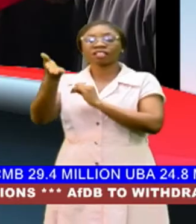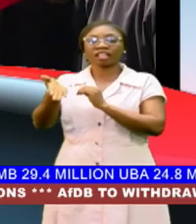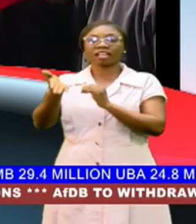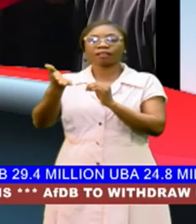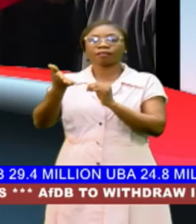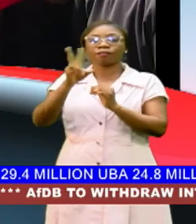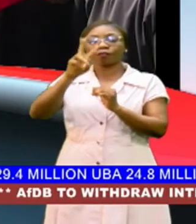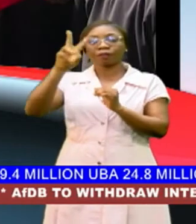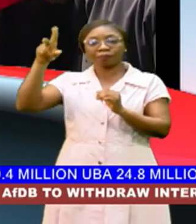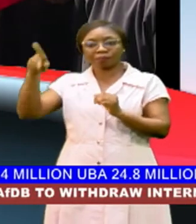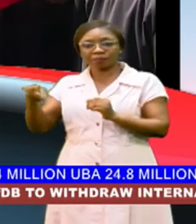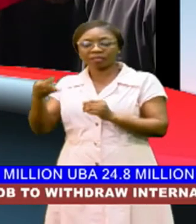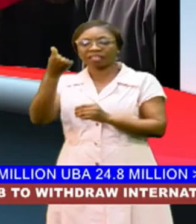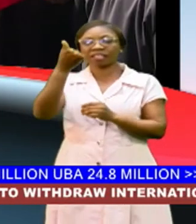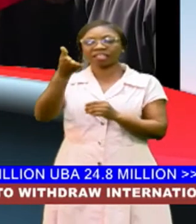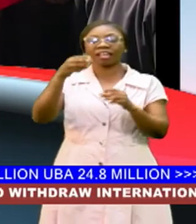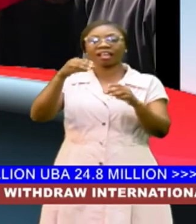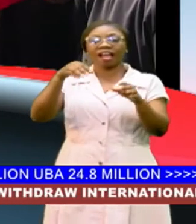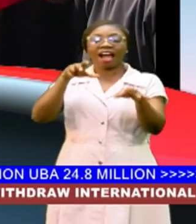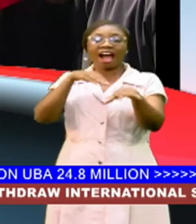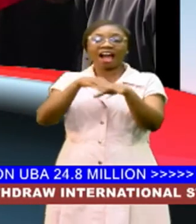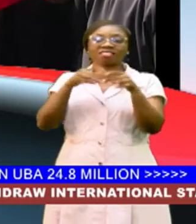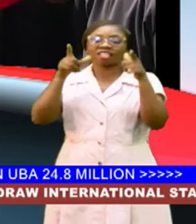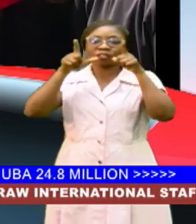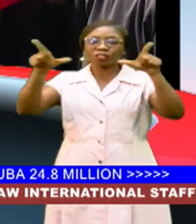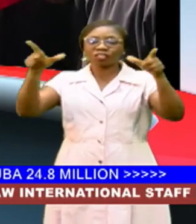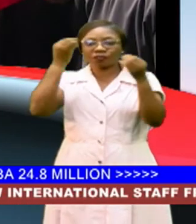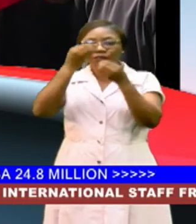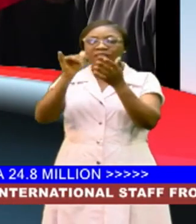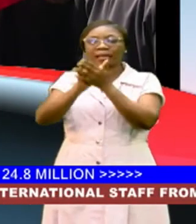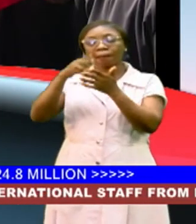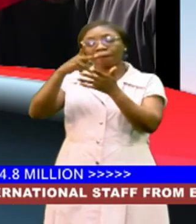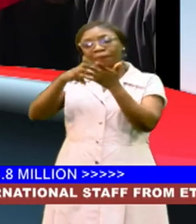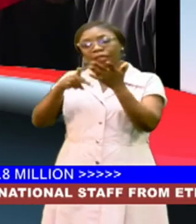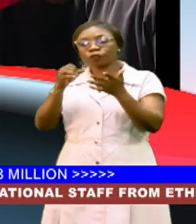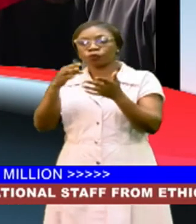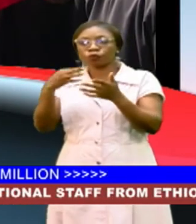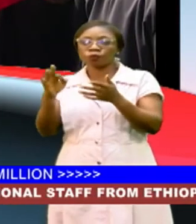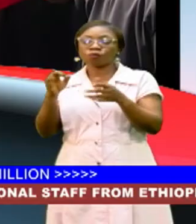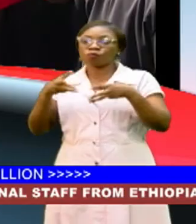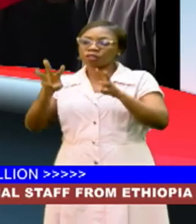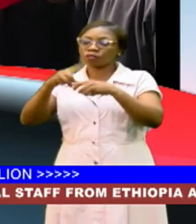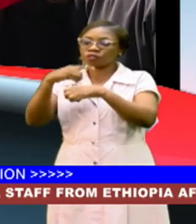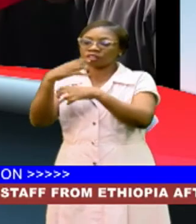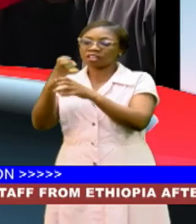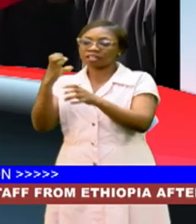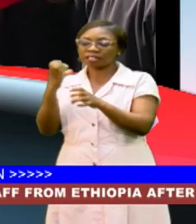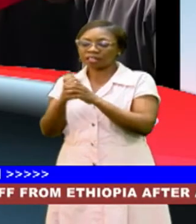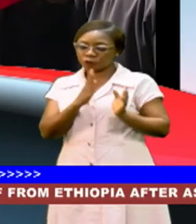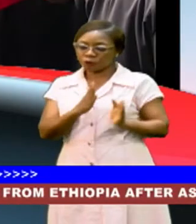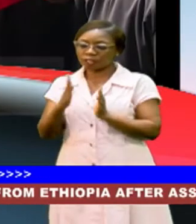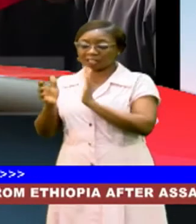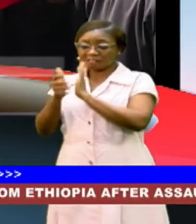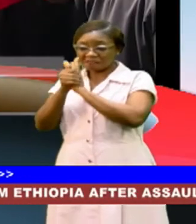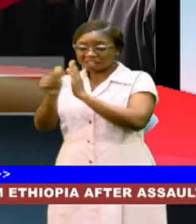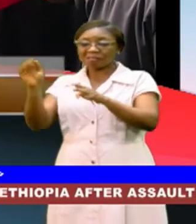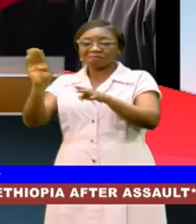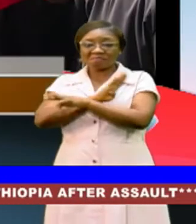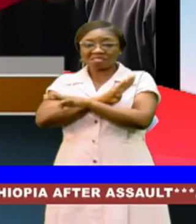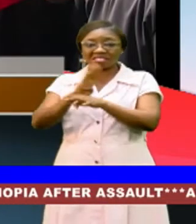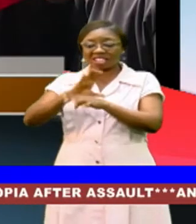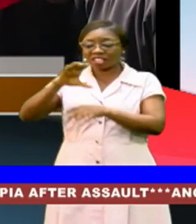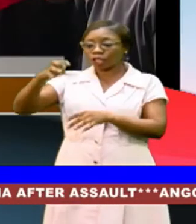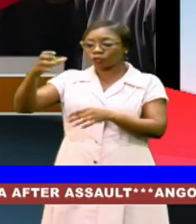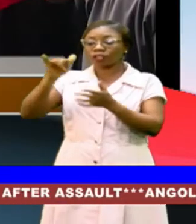Kashim Shettima at the inauguration said it is part of measures to create an organized, effective business sector that will